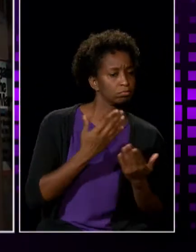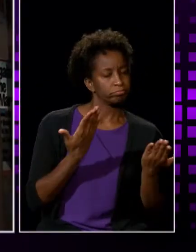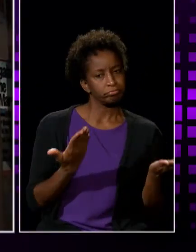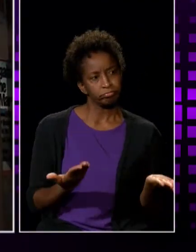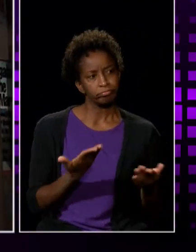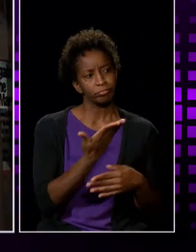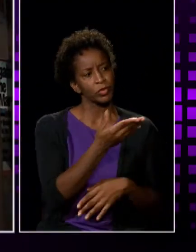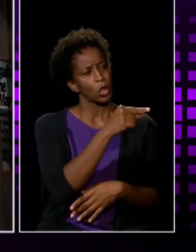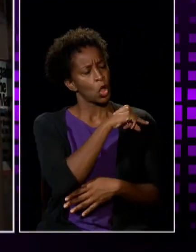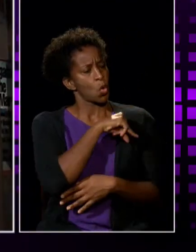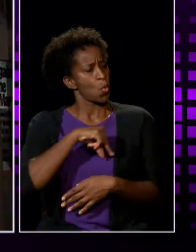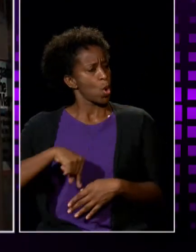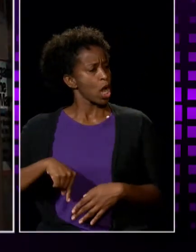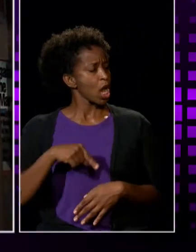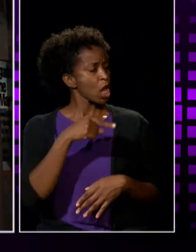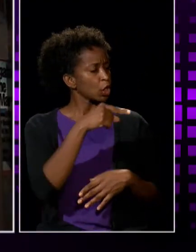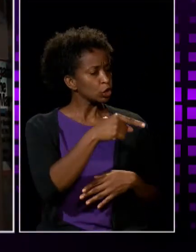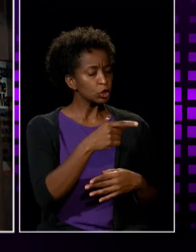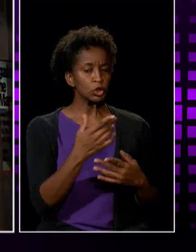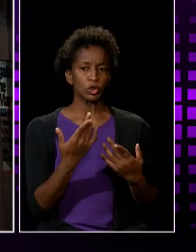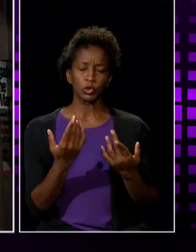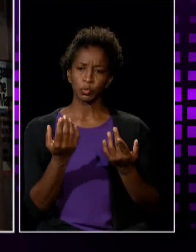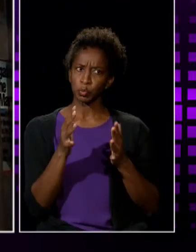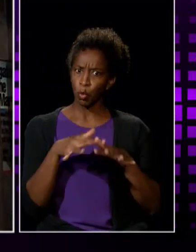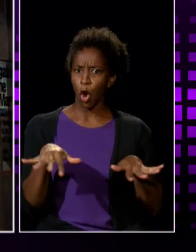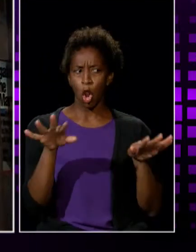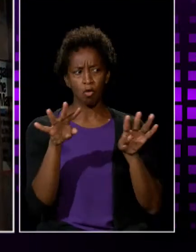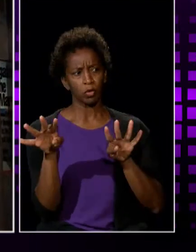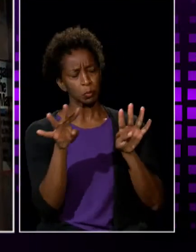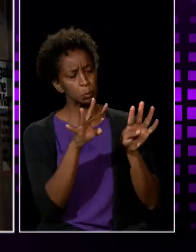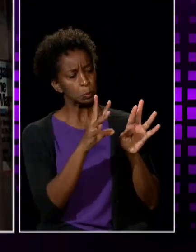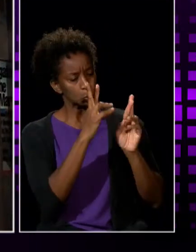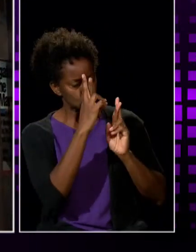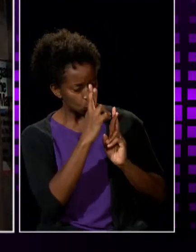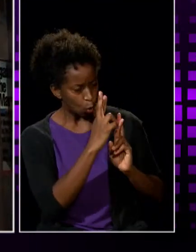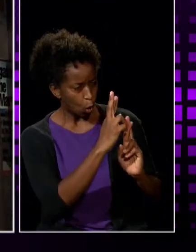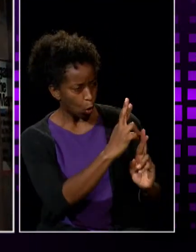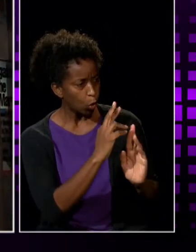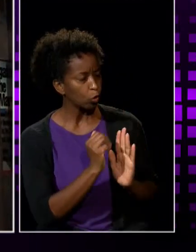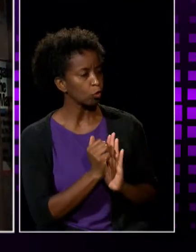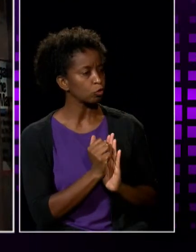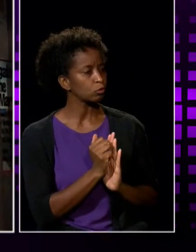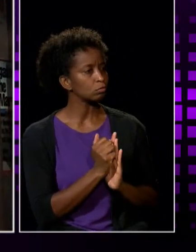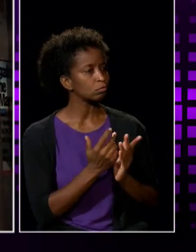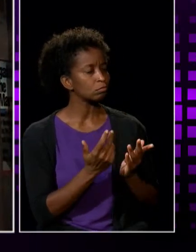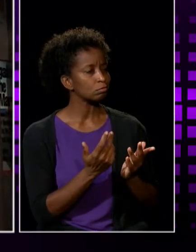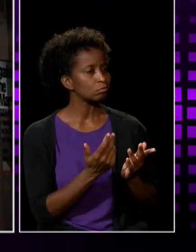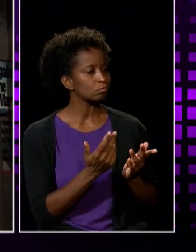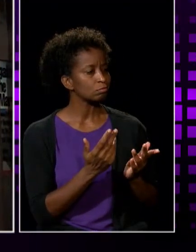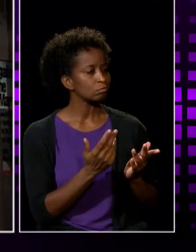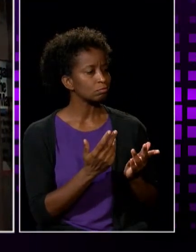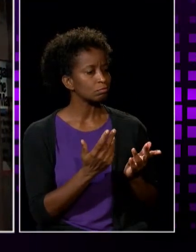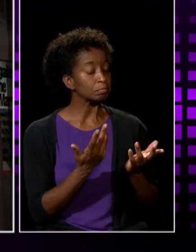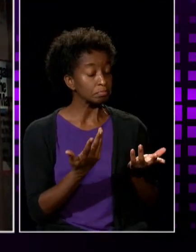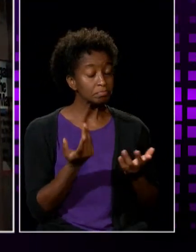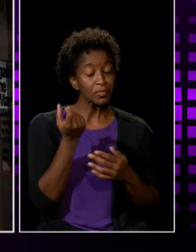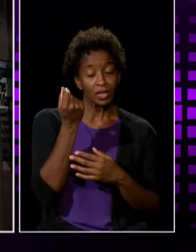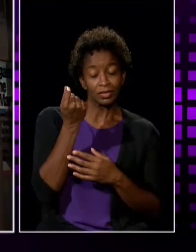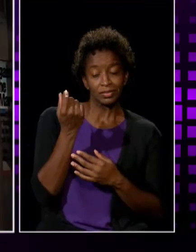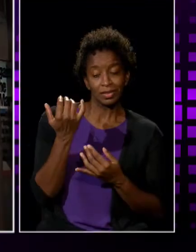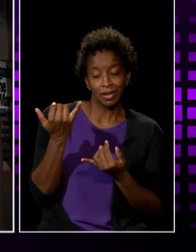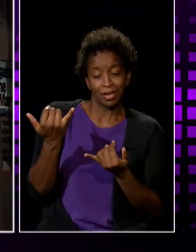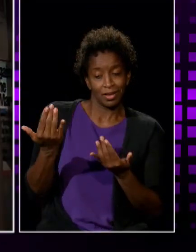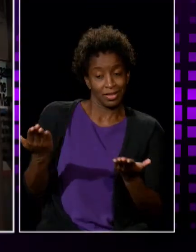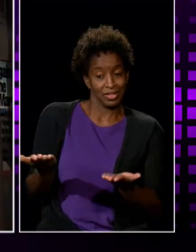figure, and who commands a great deal of respect. But when we look at Her Excellency the President